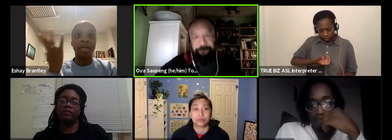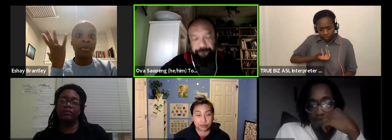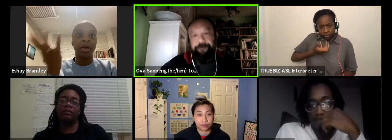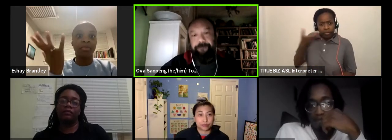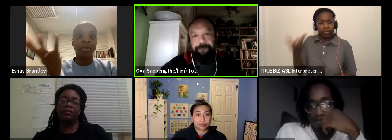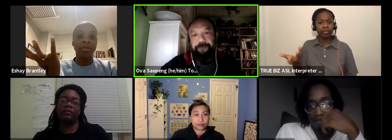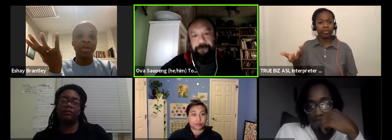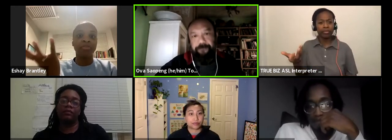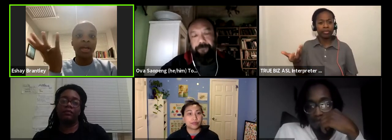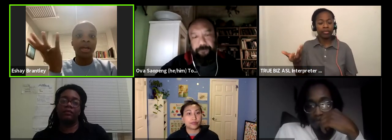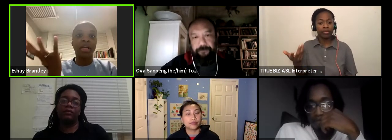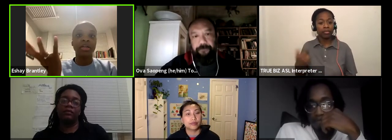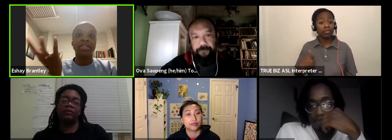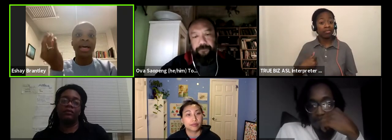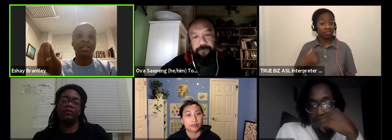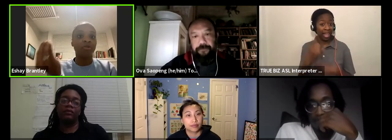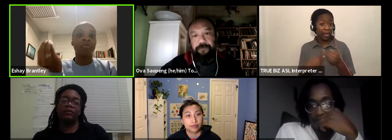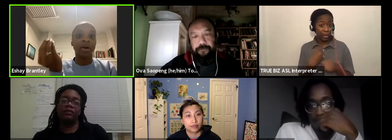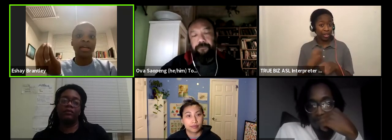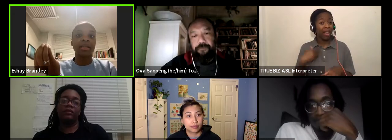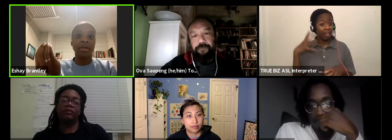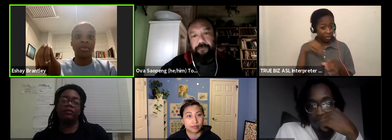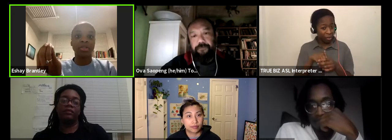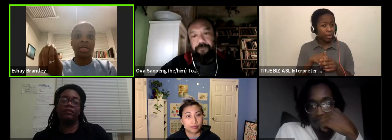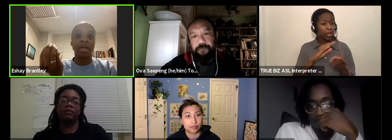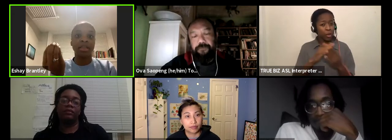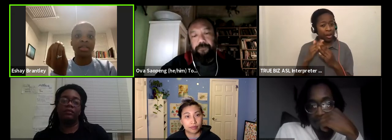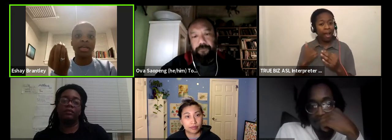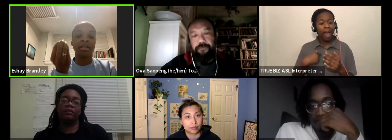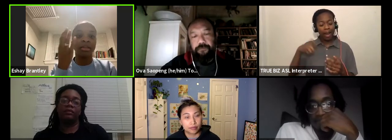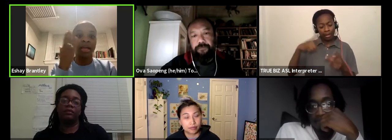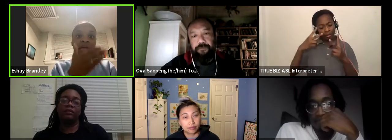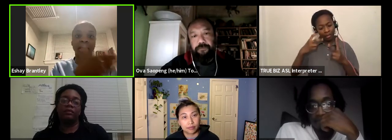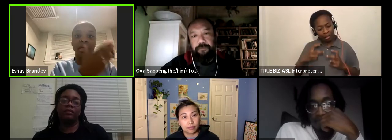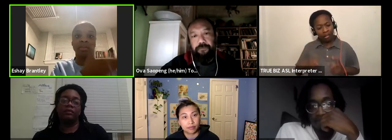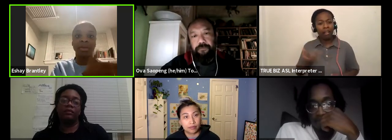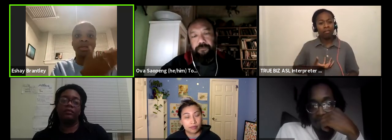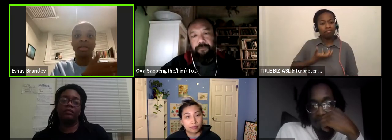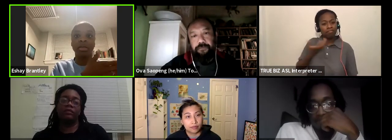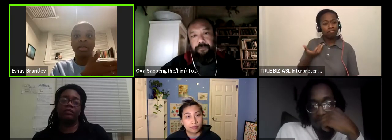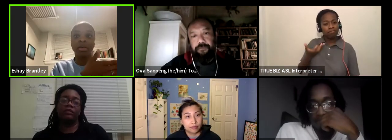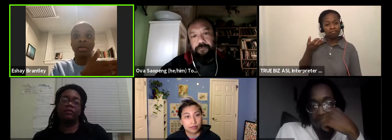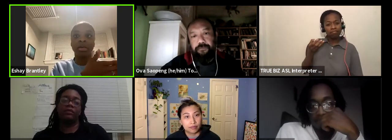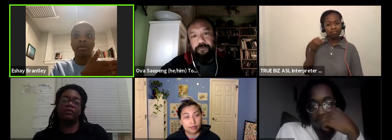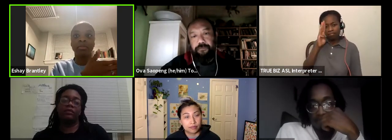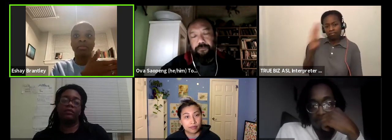After being a part of a community for 8 years, I had to go find that language. And I think that gatekeeping,